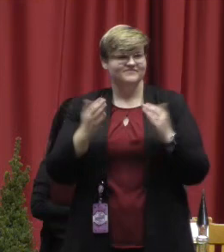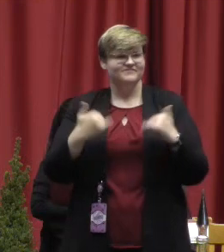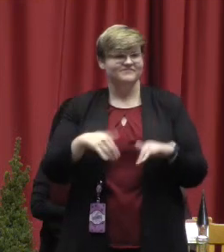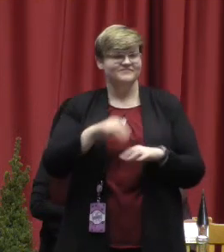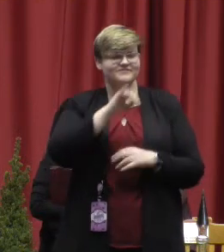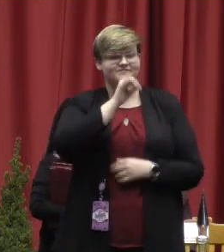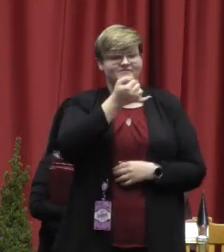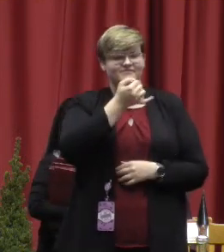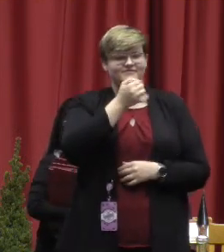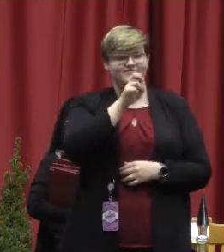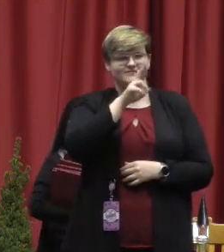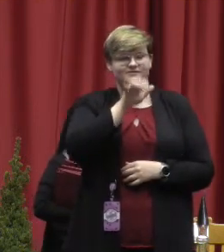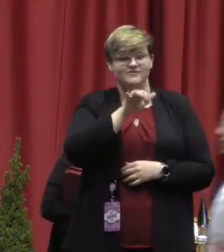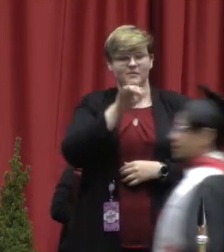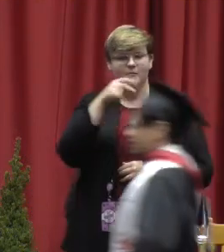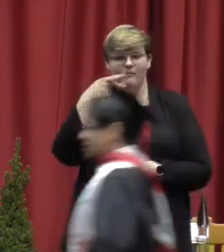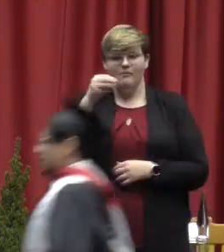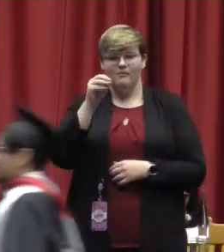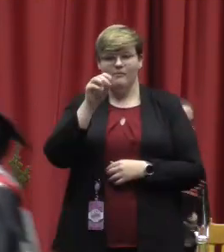Jared Pollock.